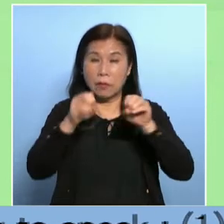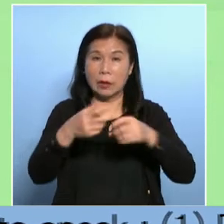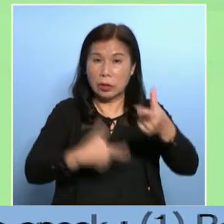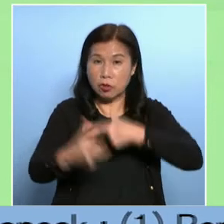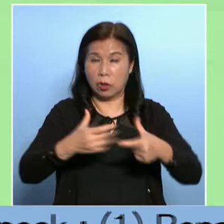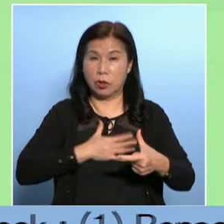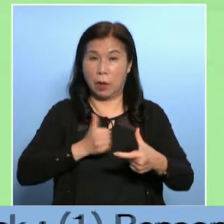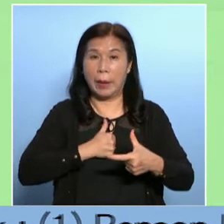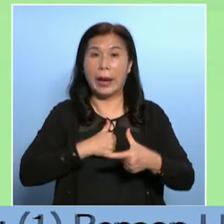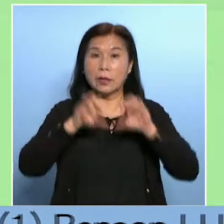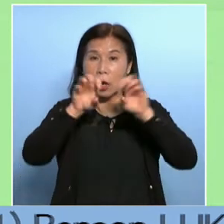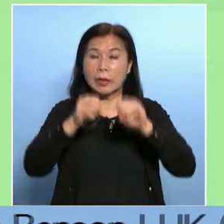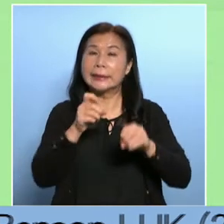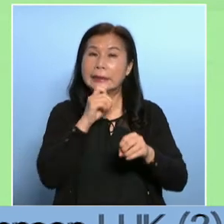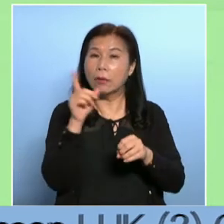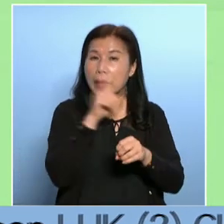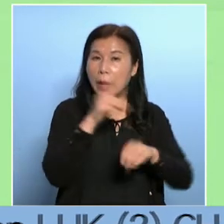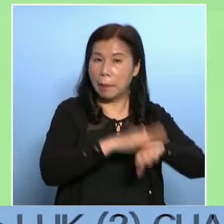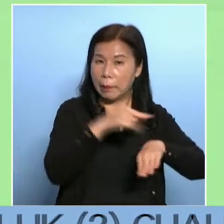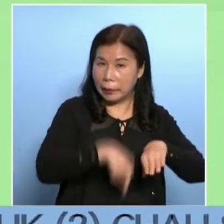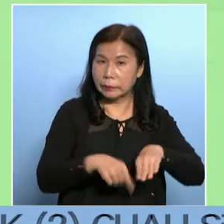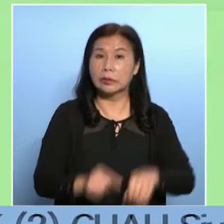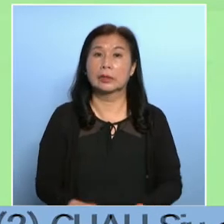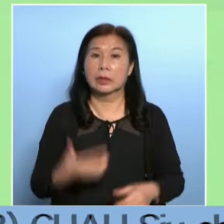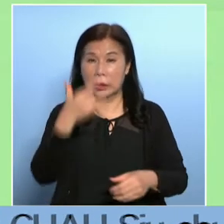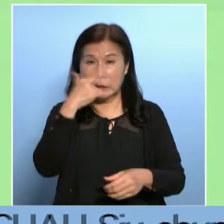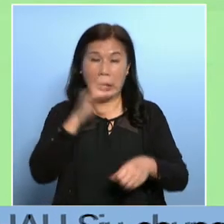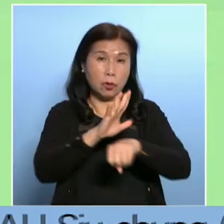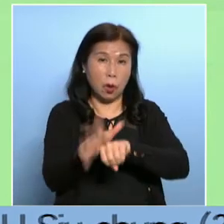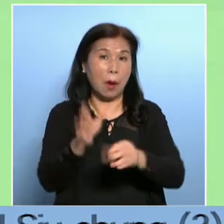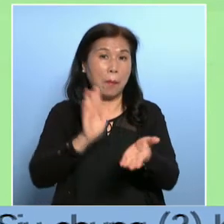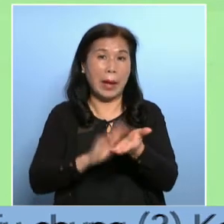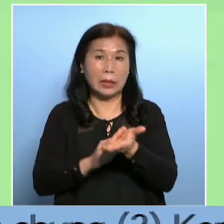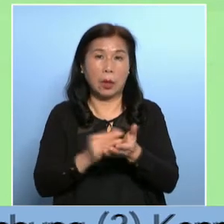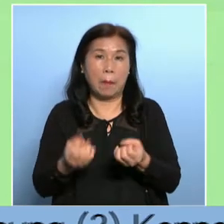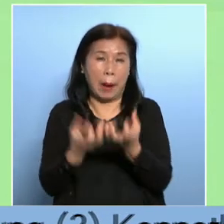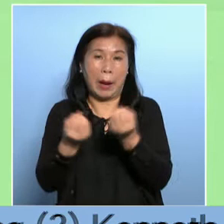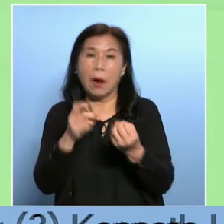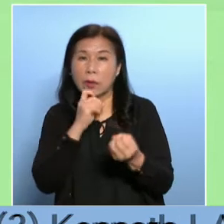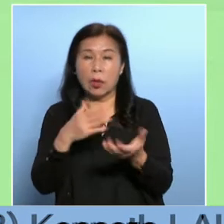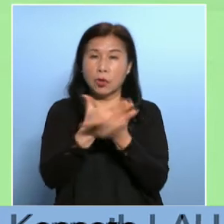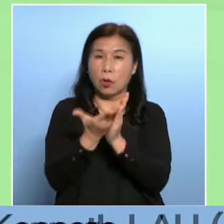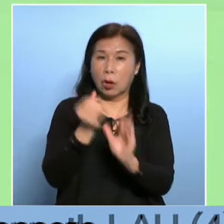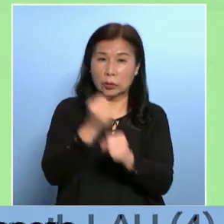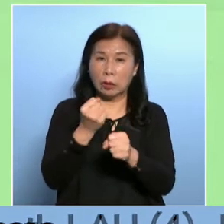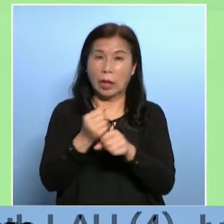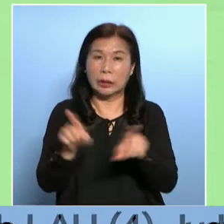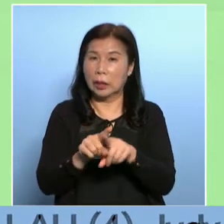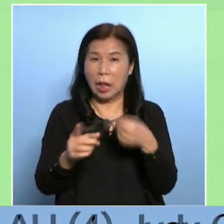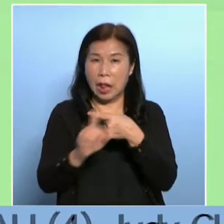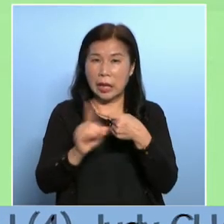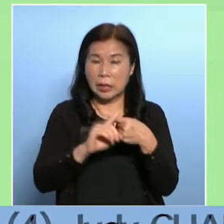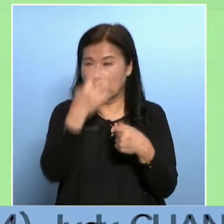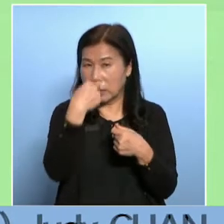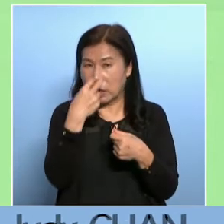of being so close to the new budget by the financial secretary, a week away. Since the COVID-19 is